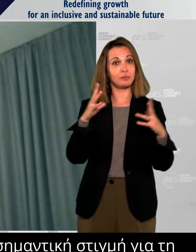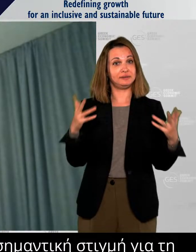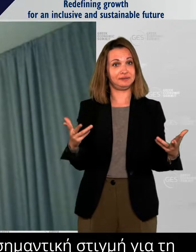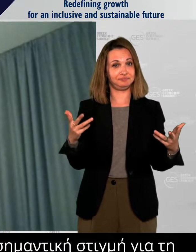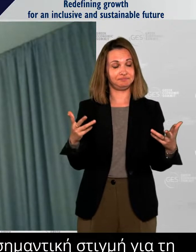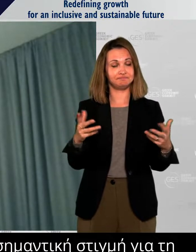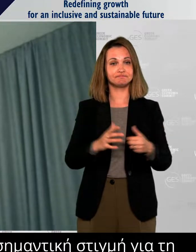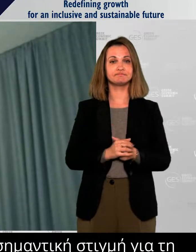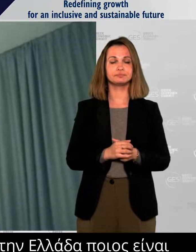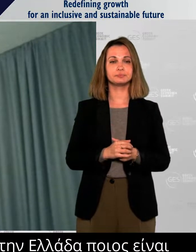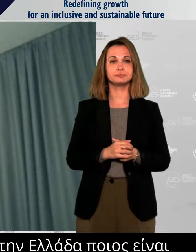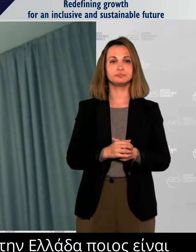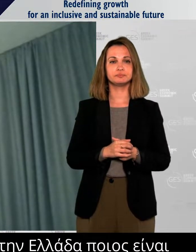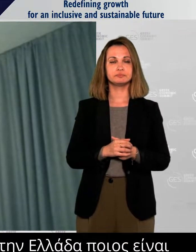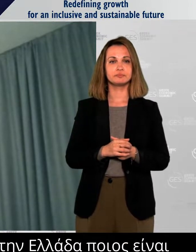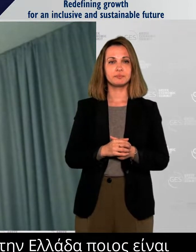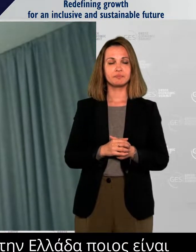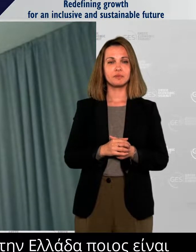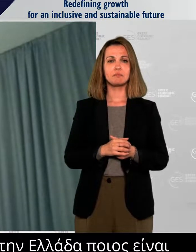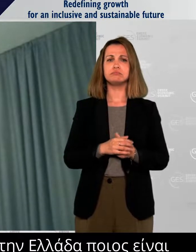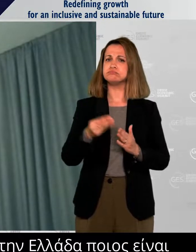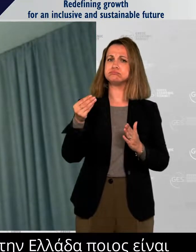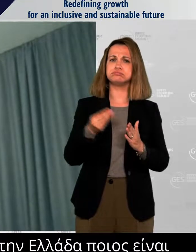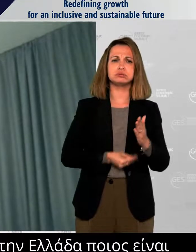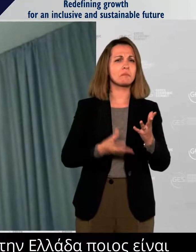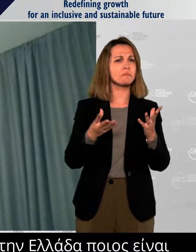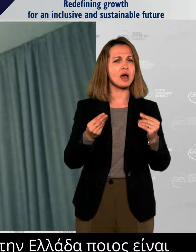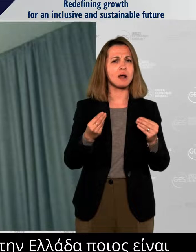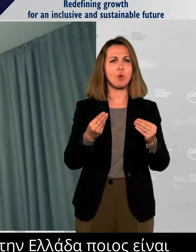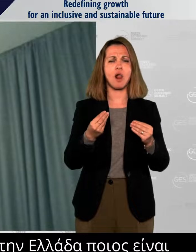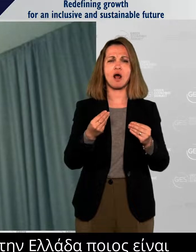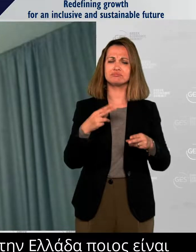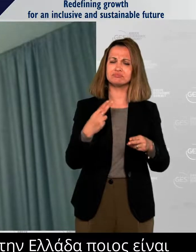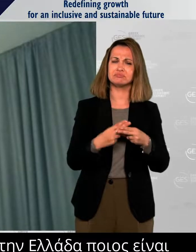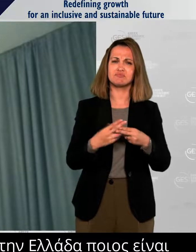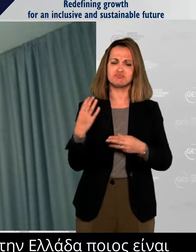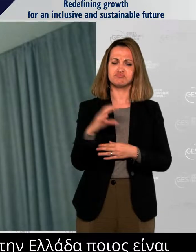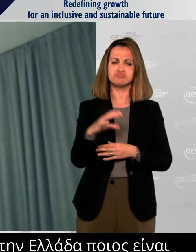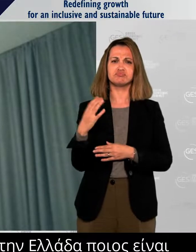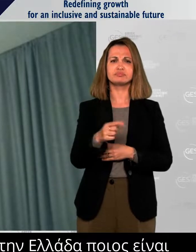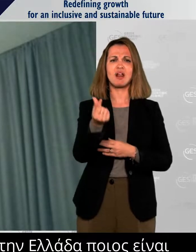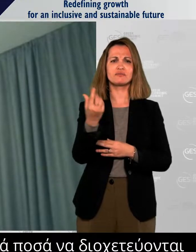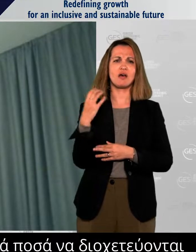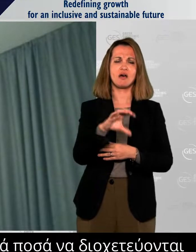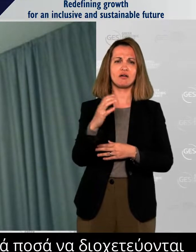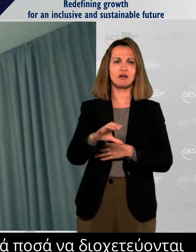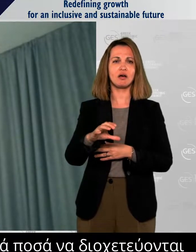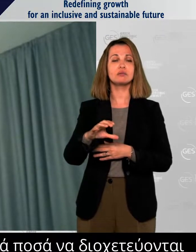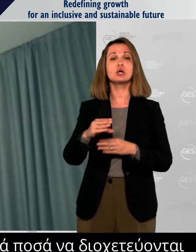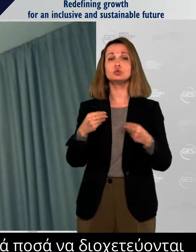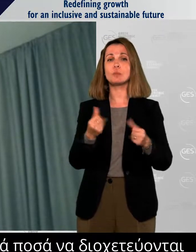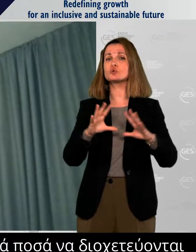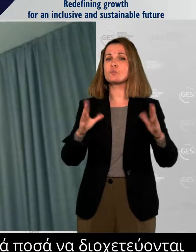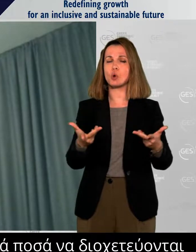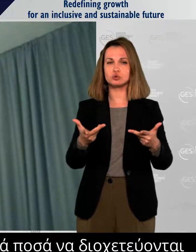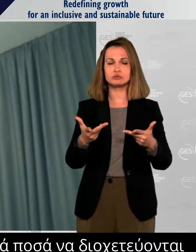generation European funds, there is an opportunity to make the countries more competitive. This is the reason why we decided to invest